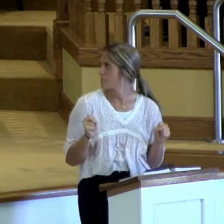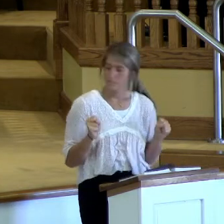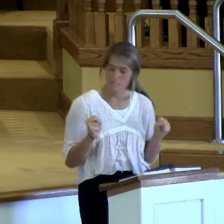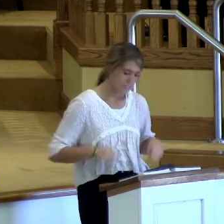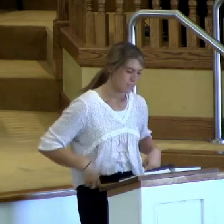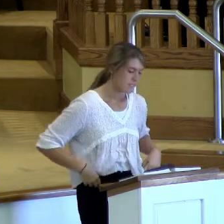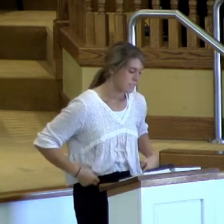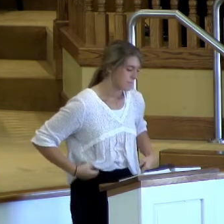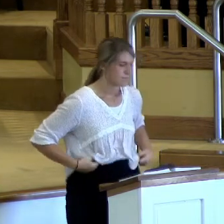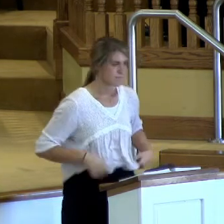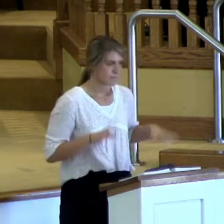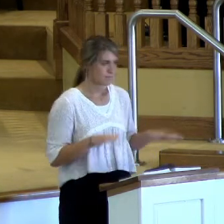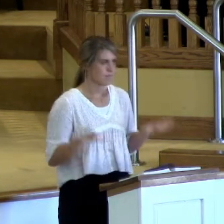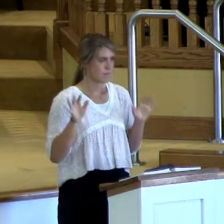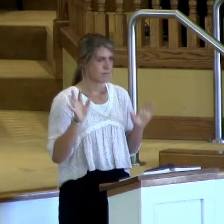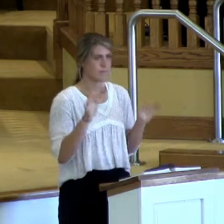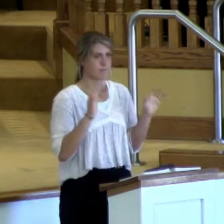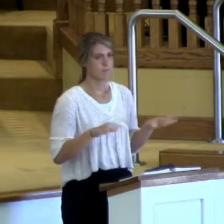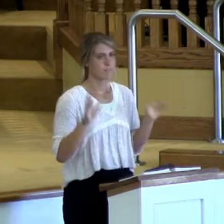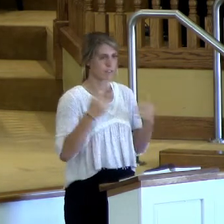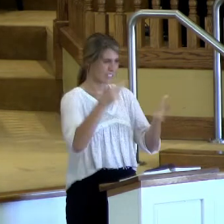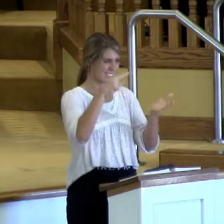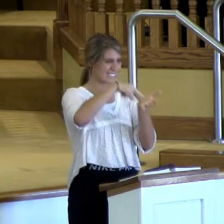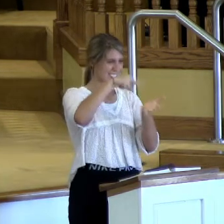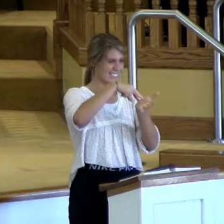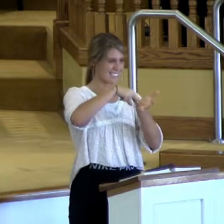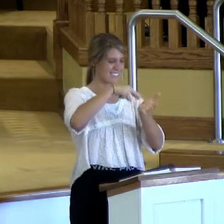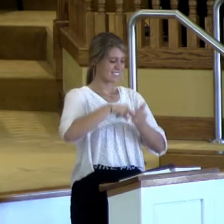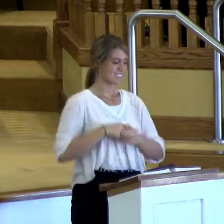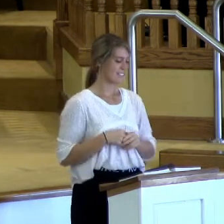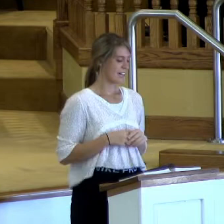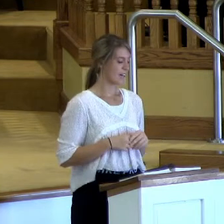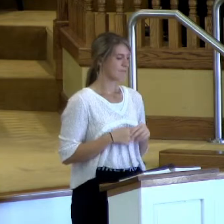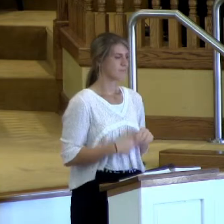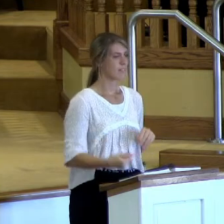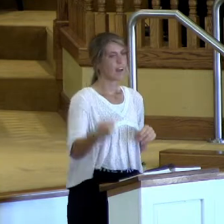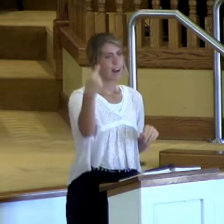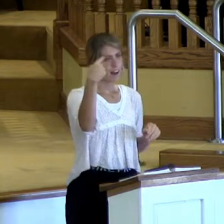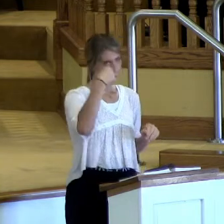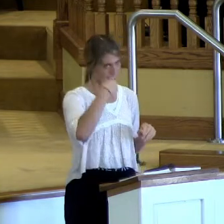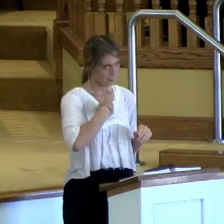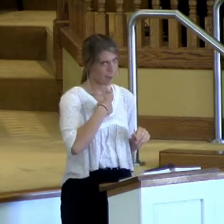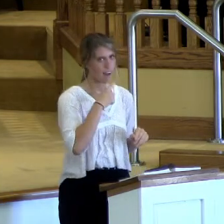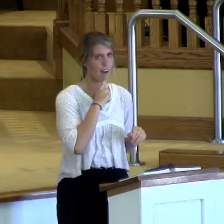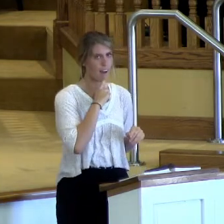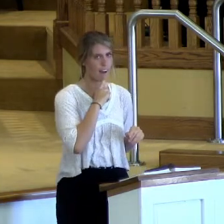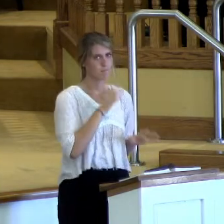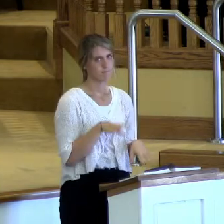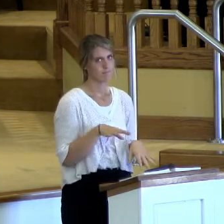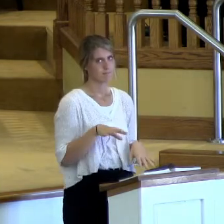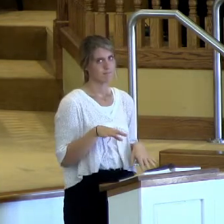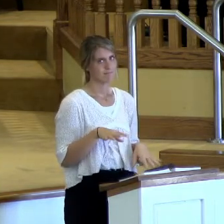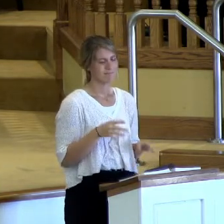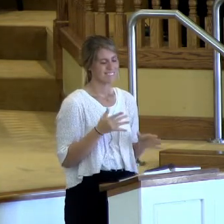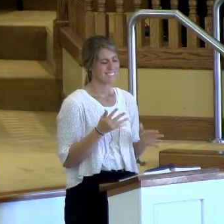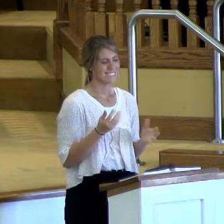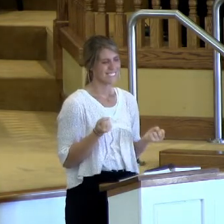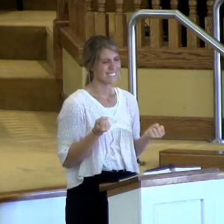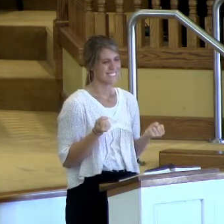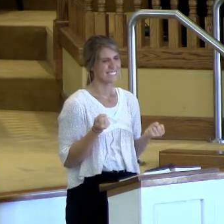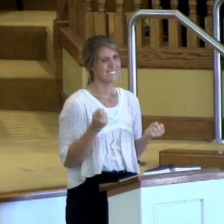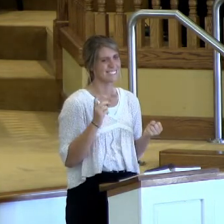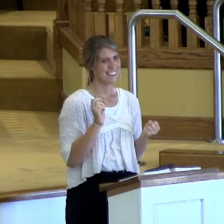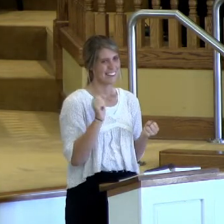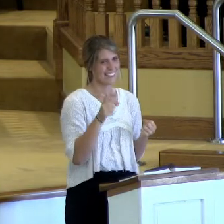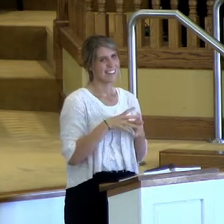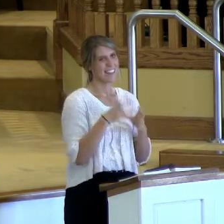Yeah, I do. Okay. Let's go ahead and stand. We'll make this our handshaking song. I'll give you a second.